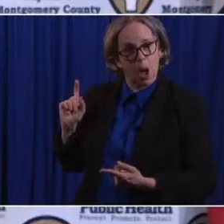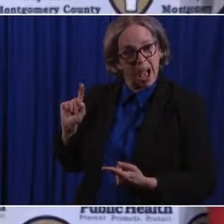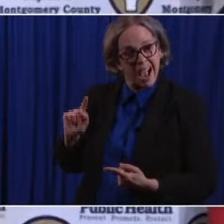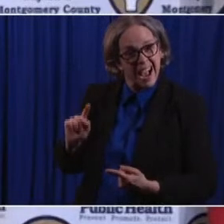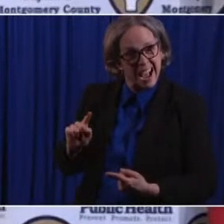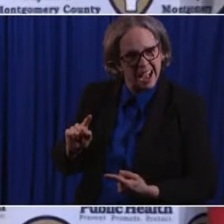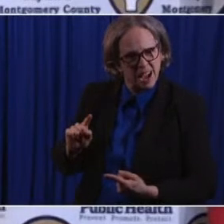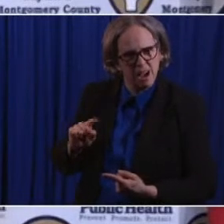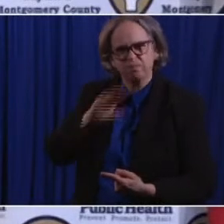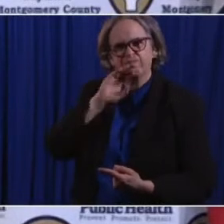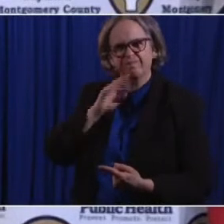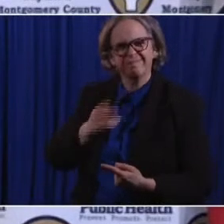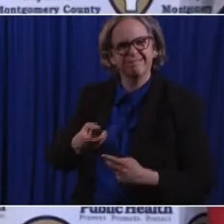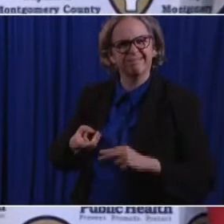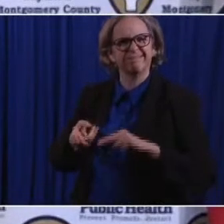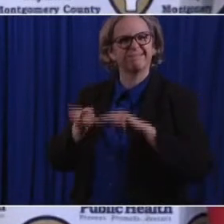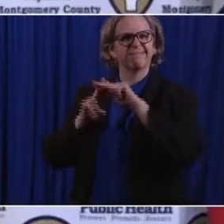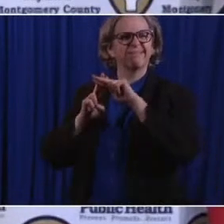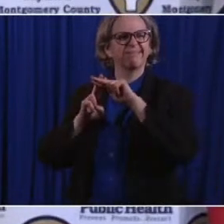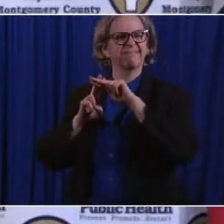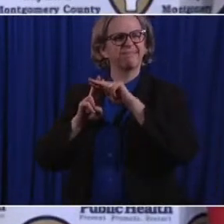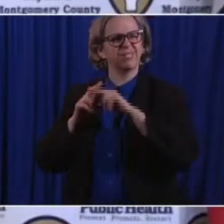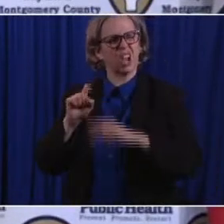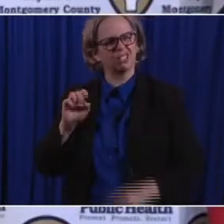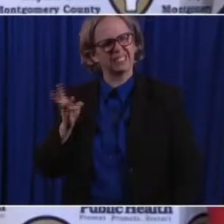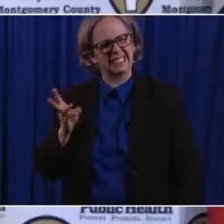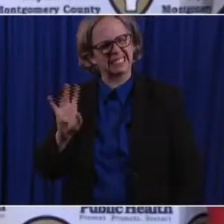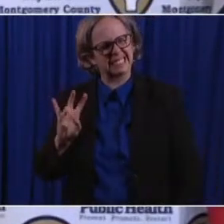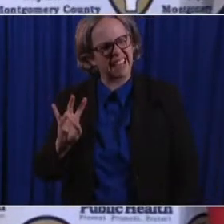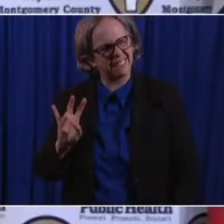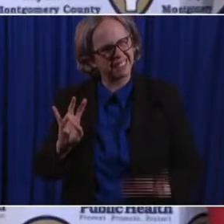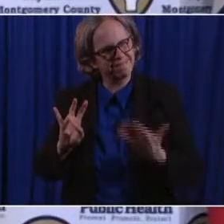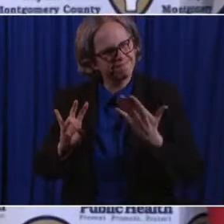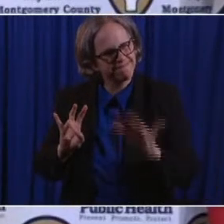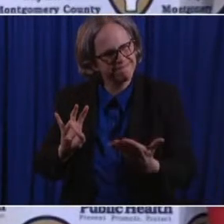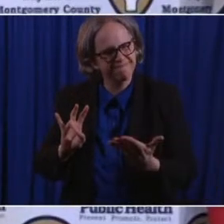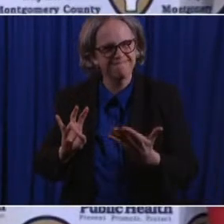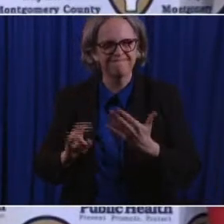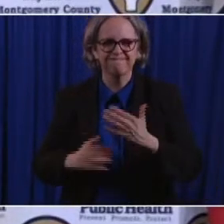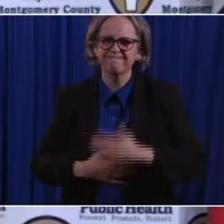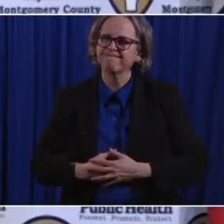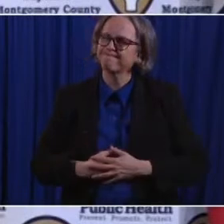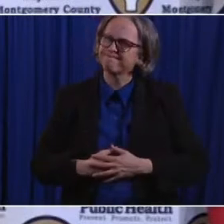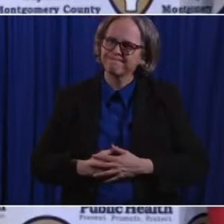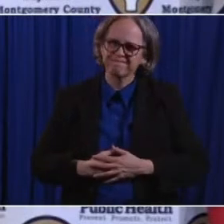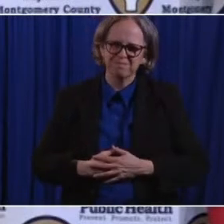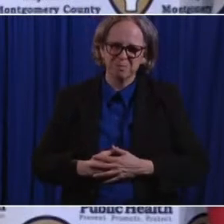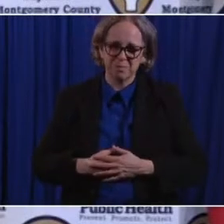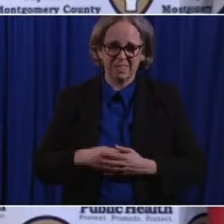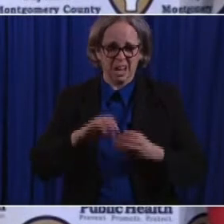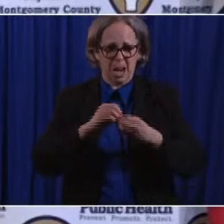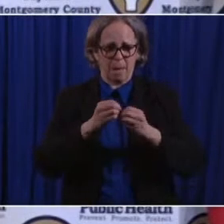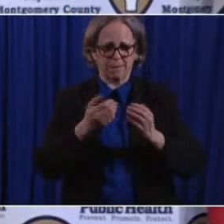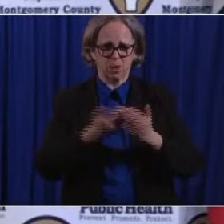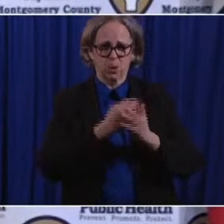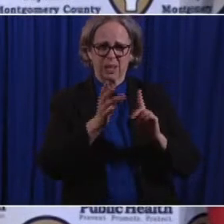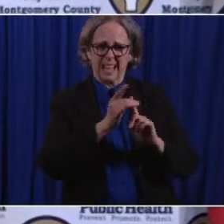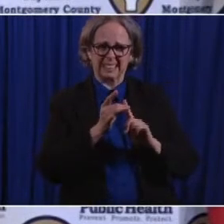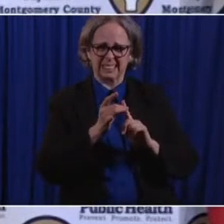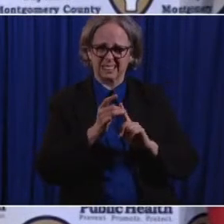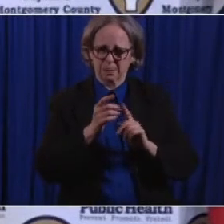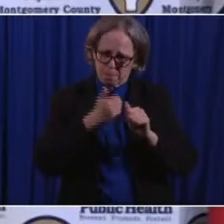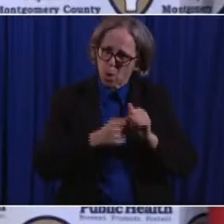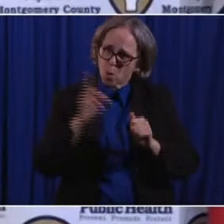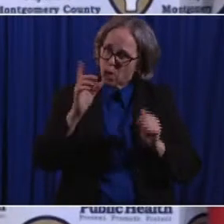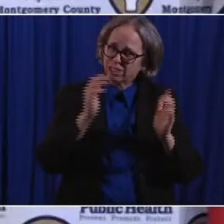risen, unfortunately, to 167 cases per 100,000. New cases have been relatively flat throughout the month of